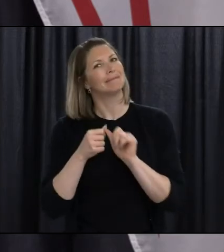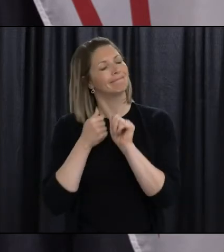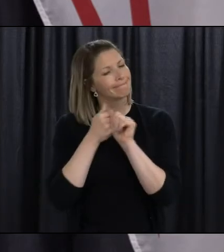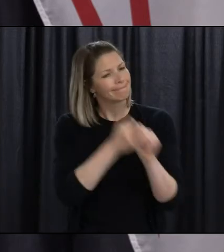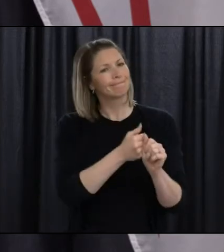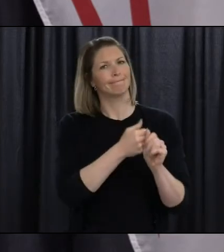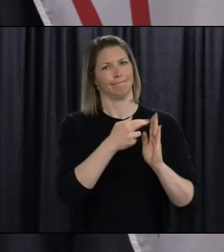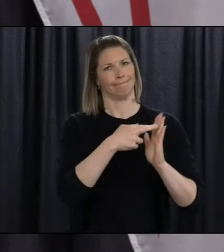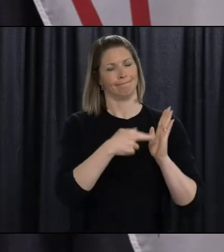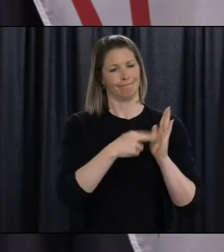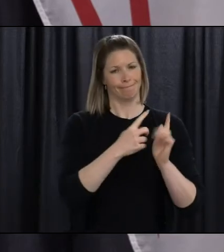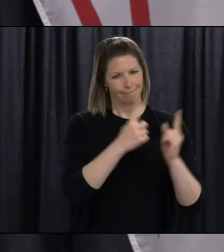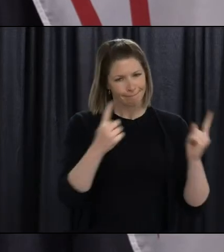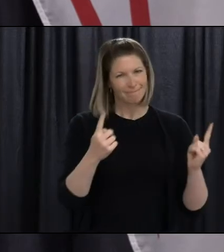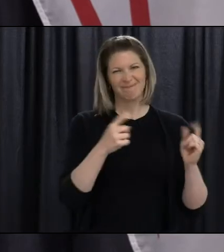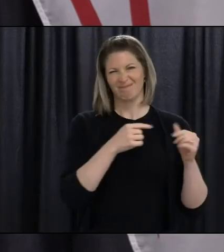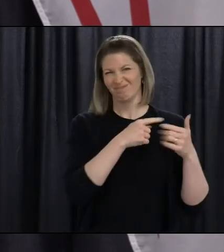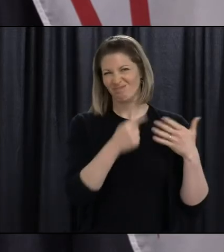us to do so.